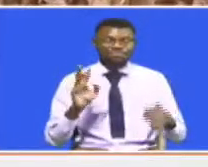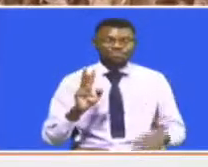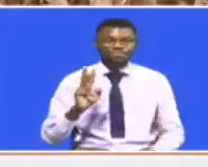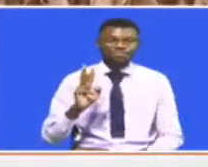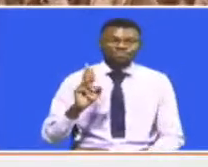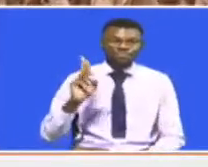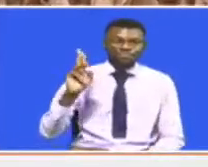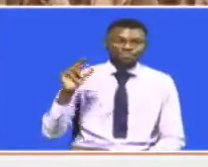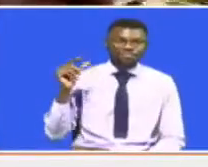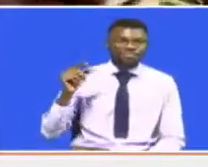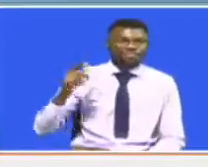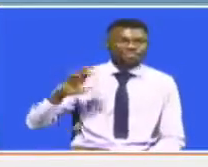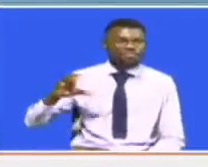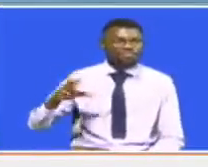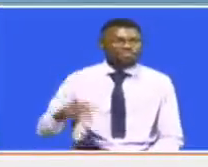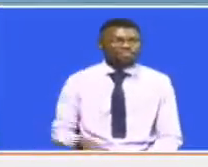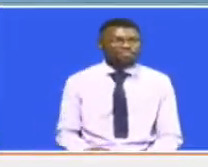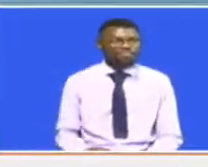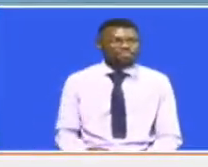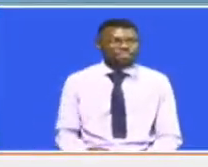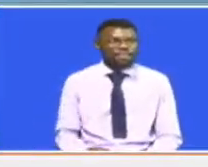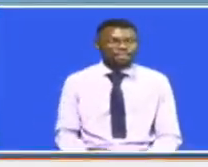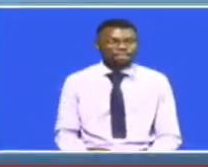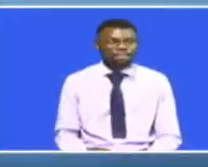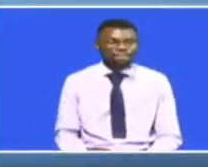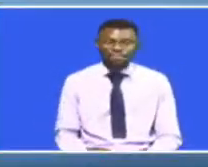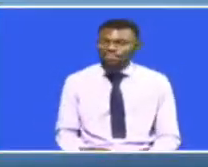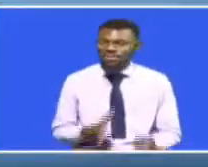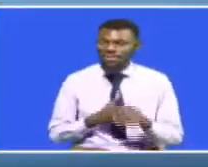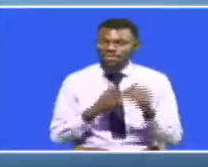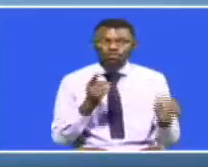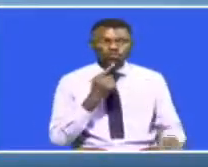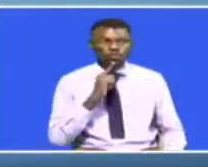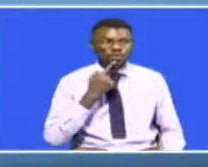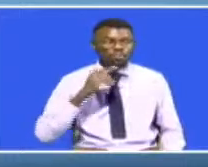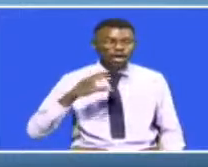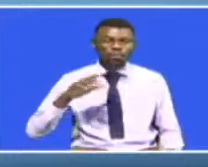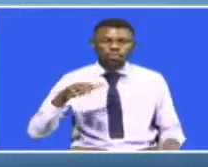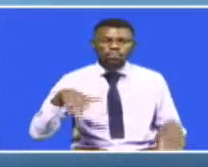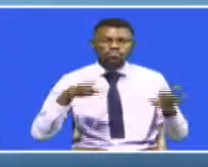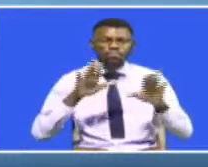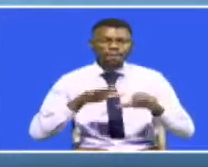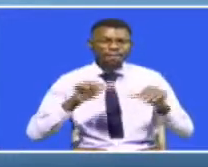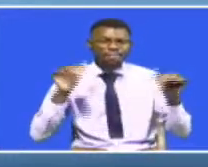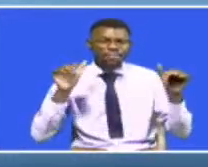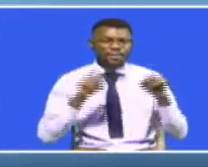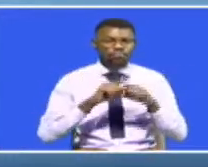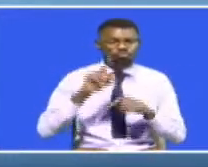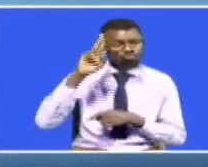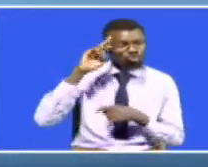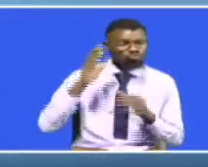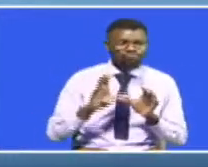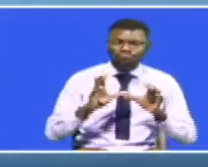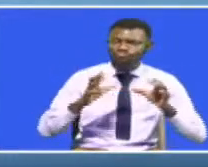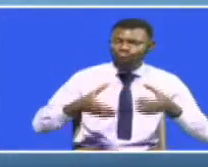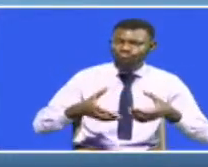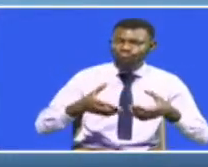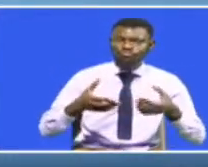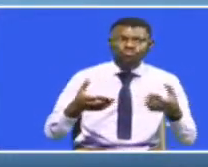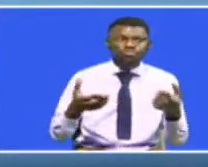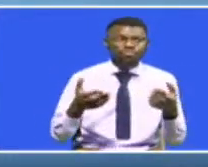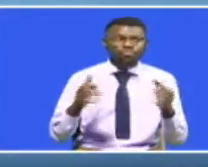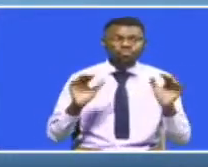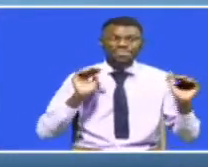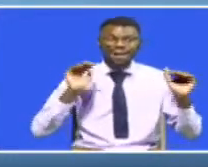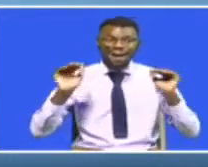Uasin Gishu County. Now, the leadership of Turkana County Assembly and the region's border police unit have put the country's top